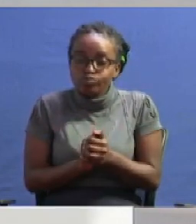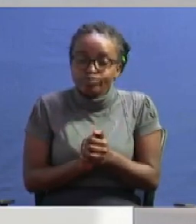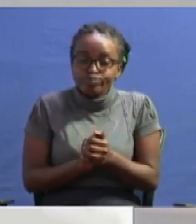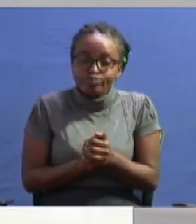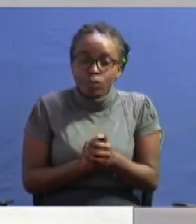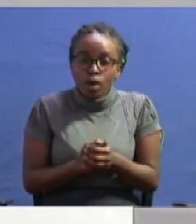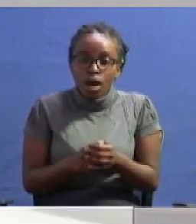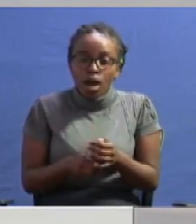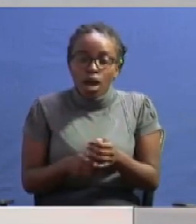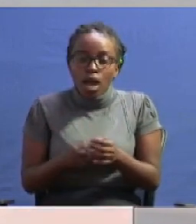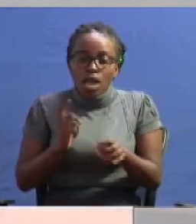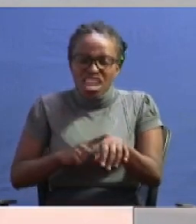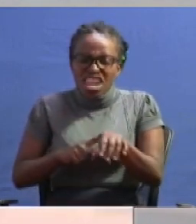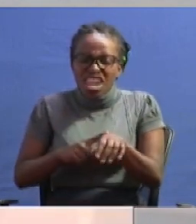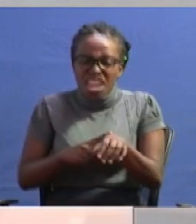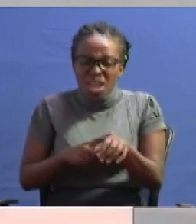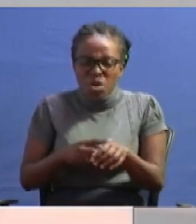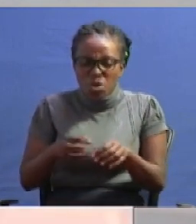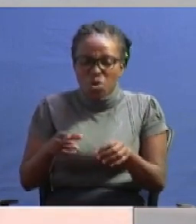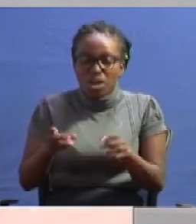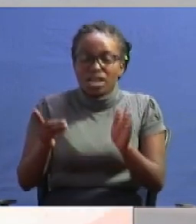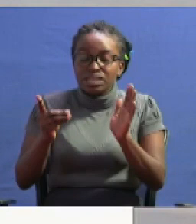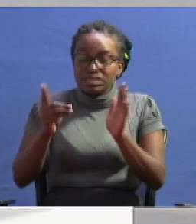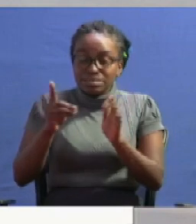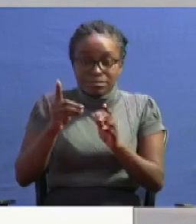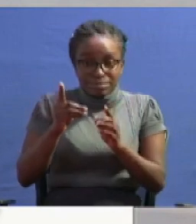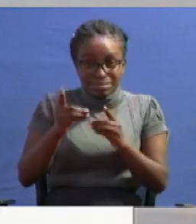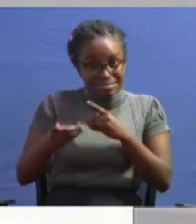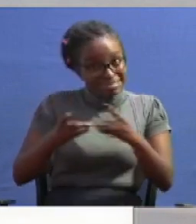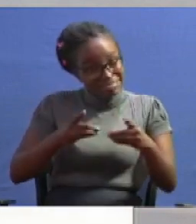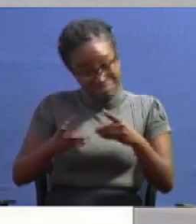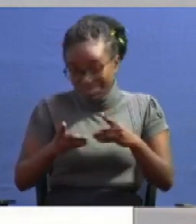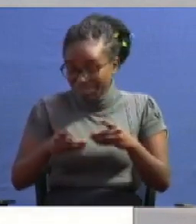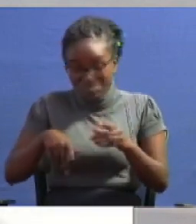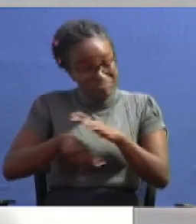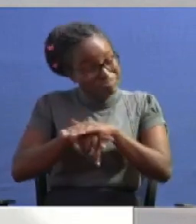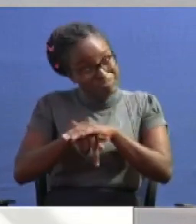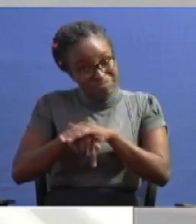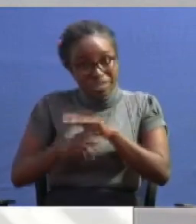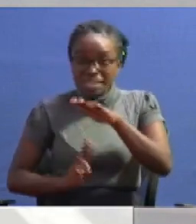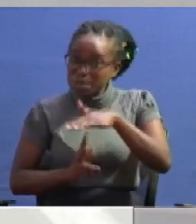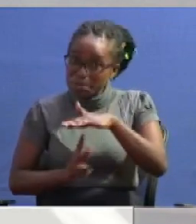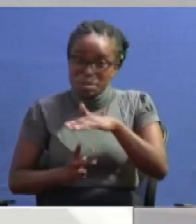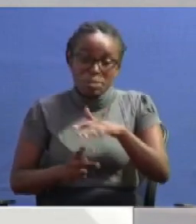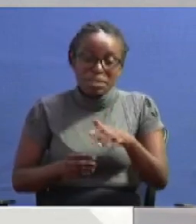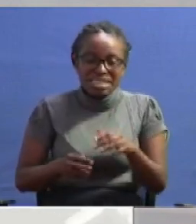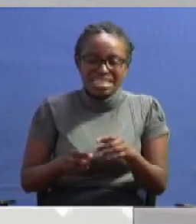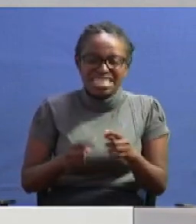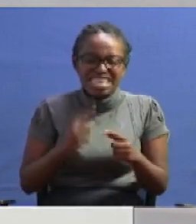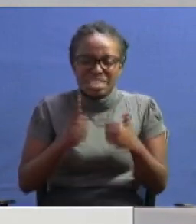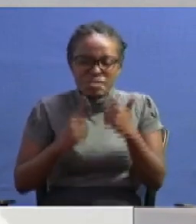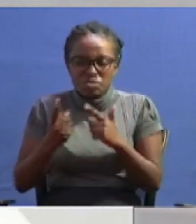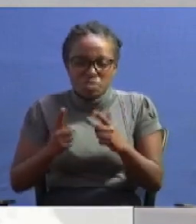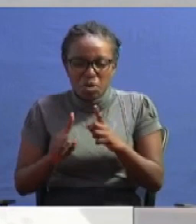events. Now, Deputy President seems to be now talking some sort of a different language from what we used to